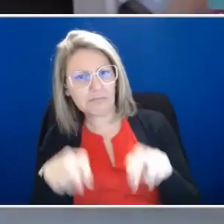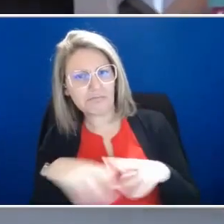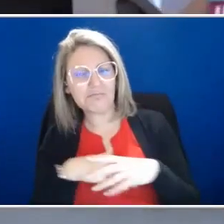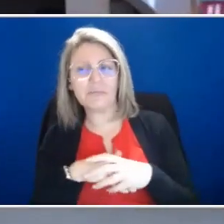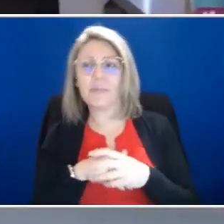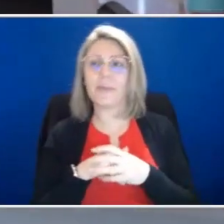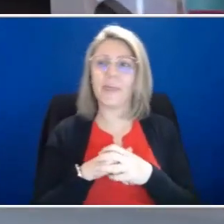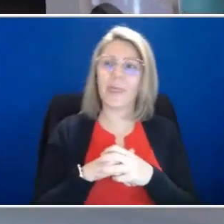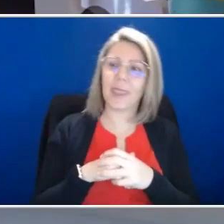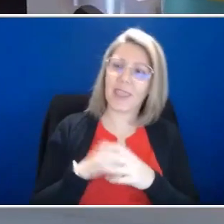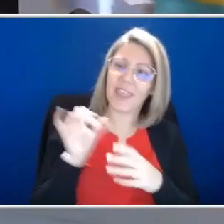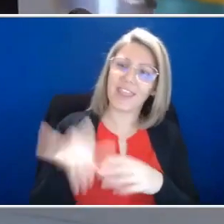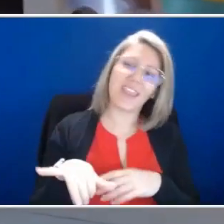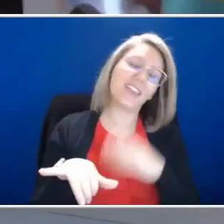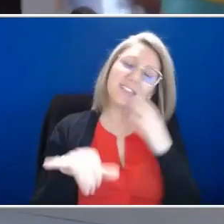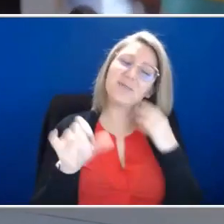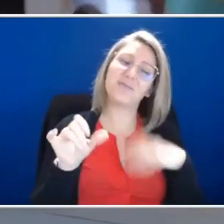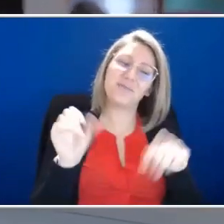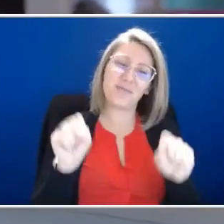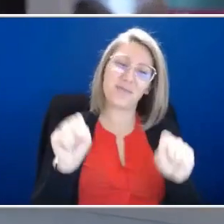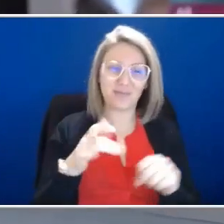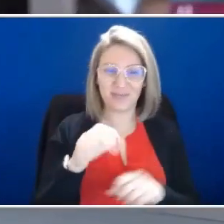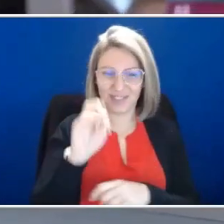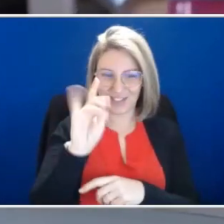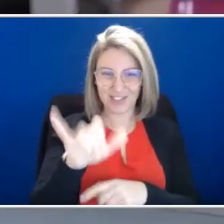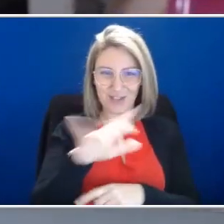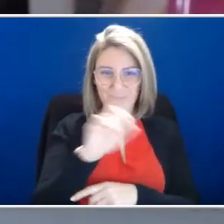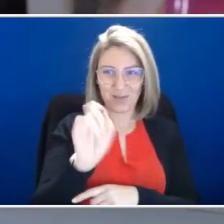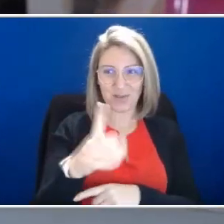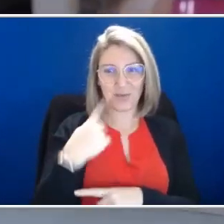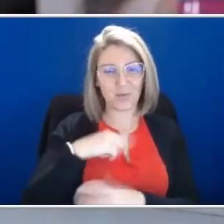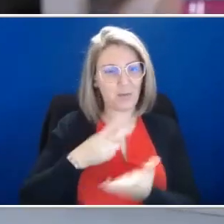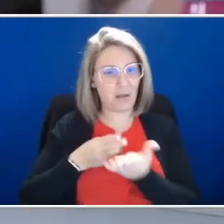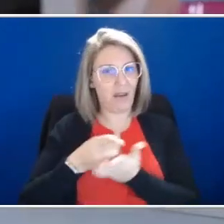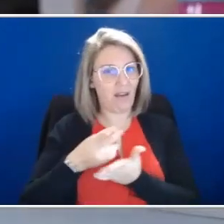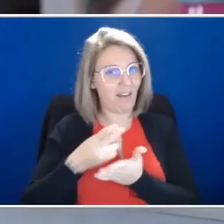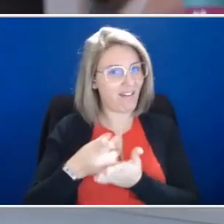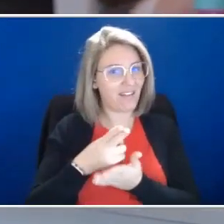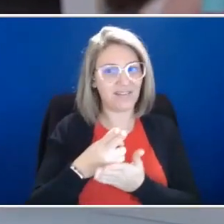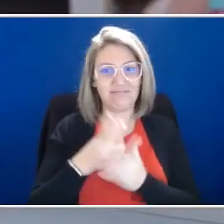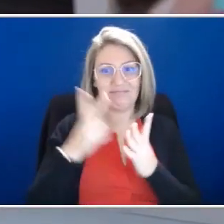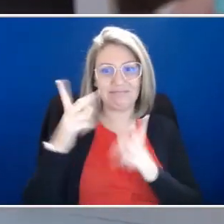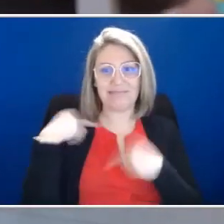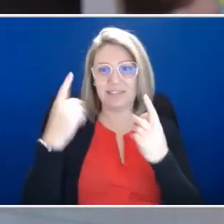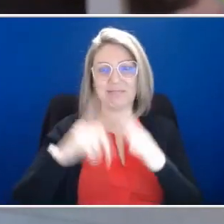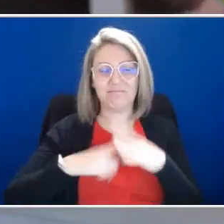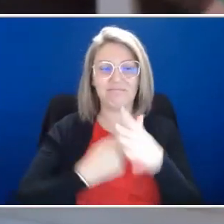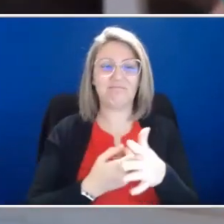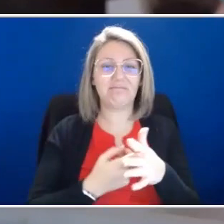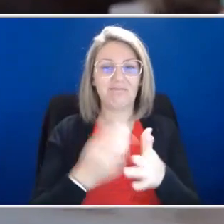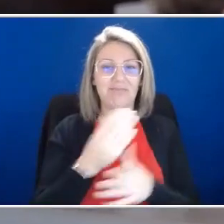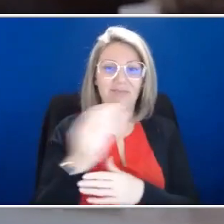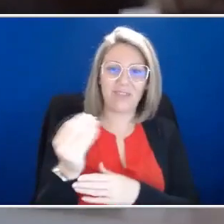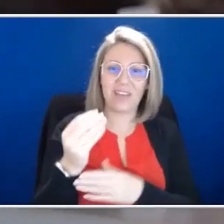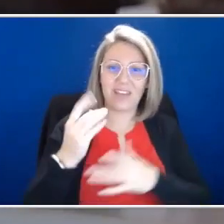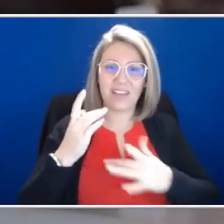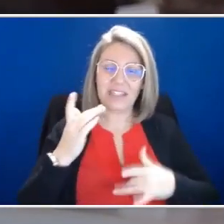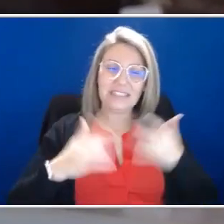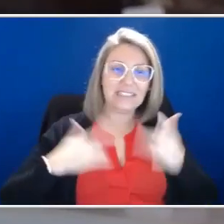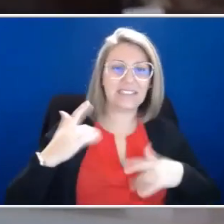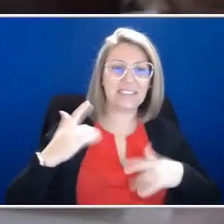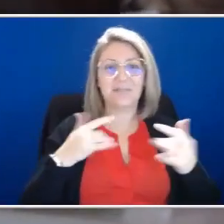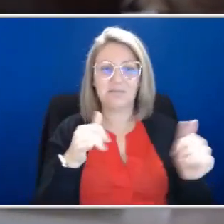that's probably a Shelby question. They just, we've been honest with them up front, and they were just excited to play doctor